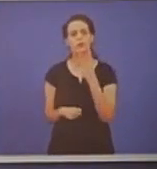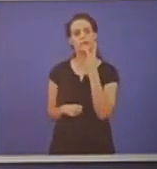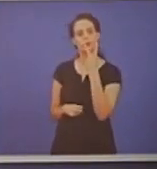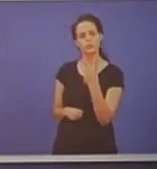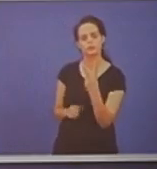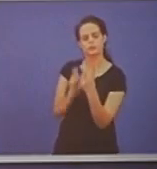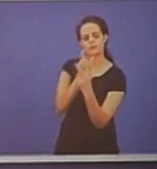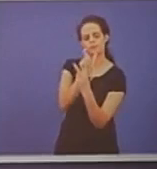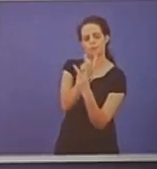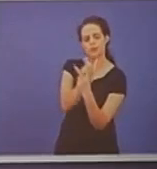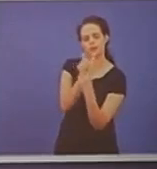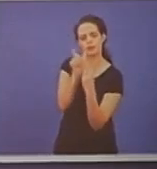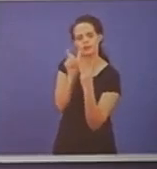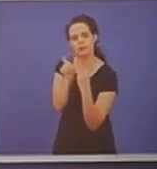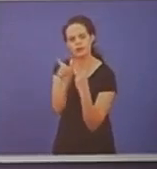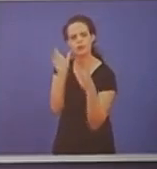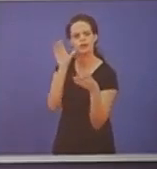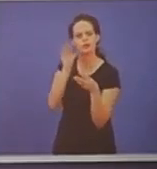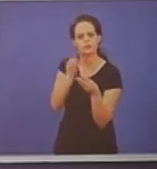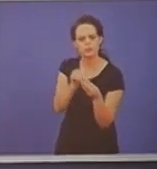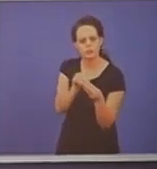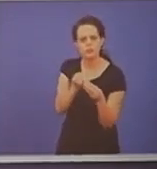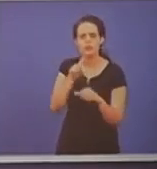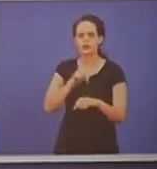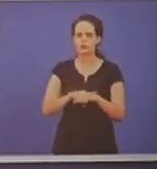make a shortcut in two words.